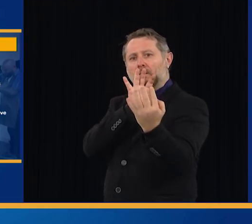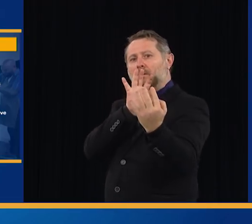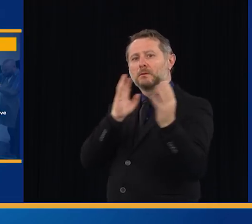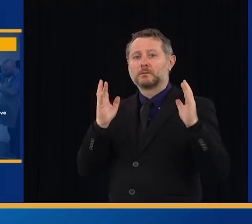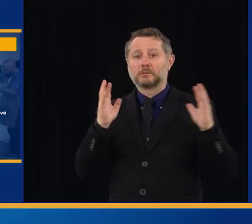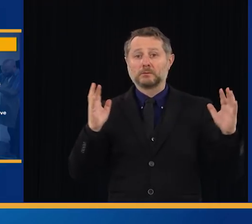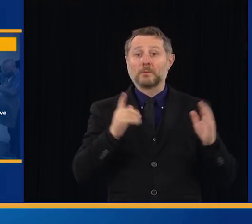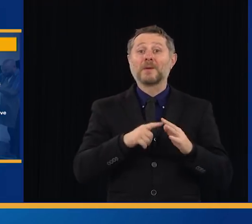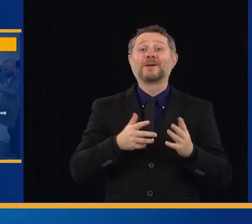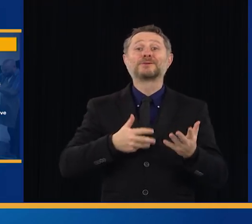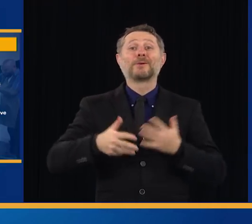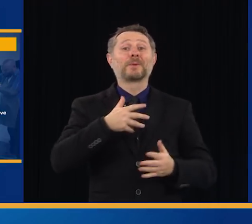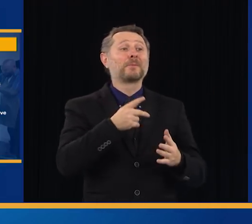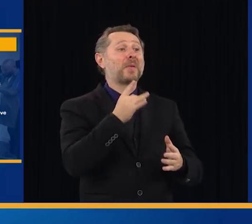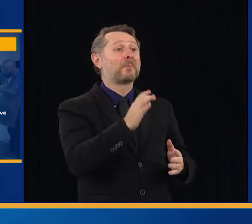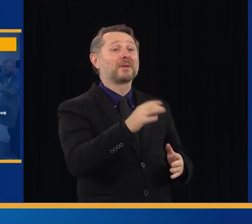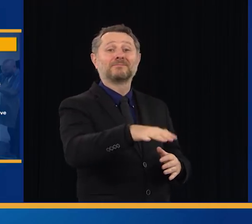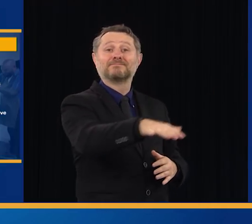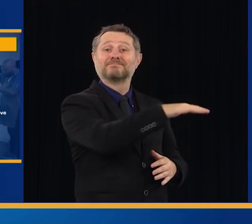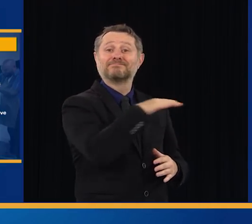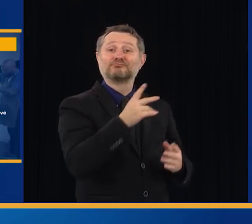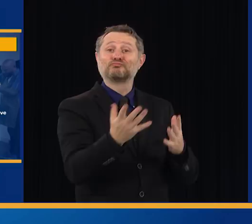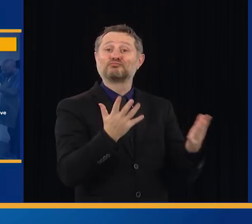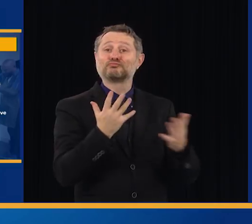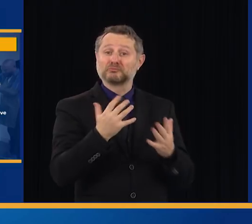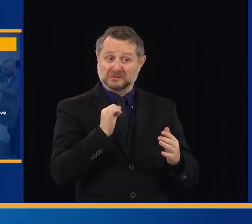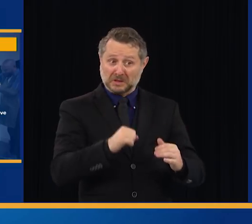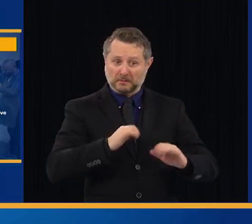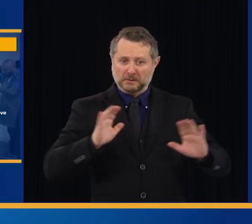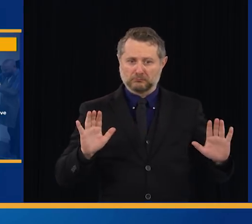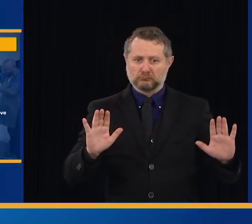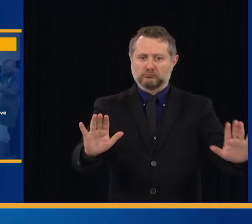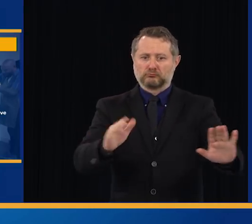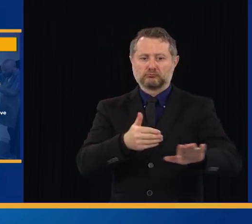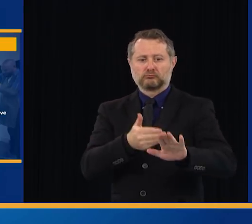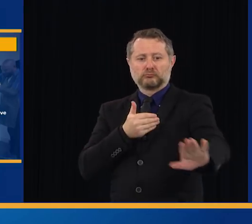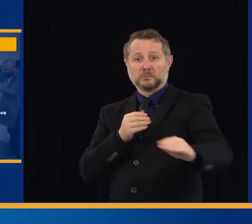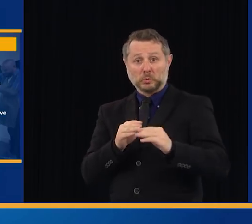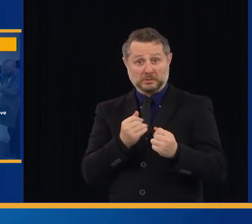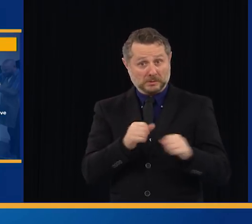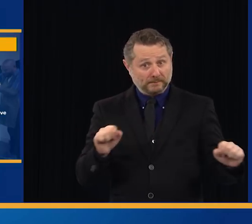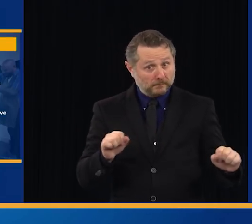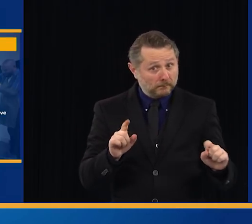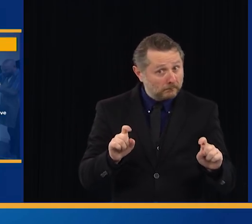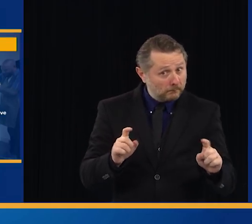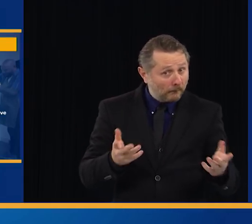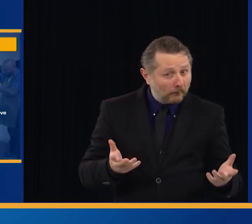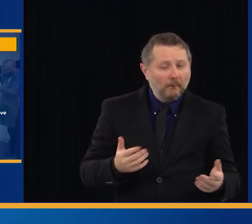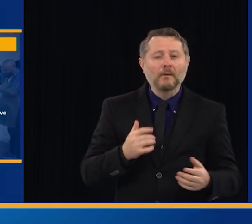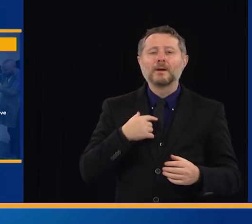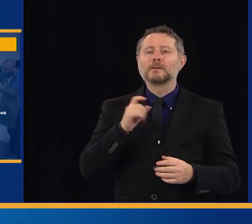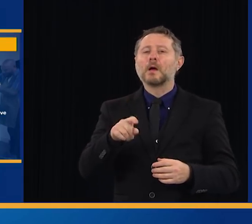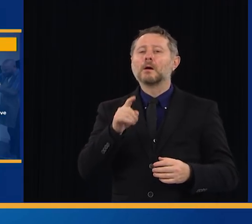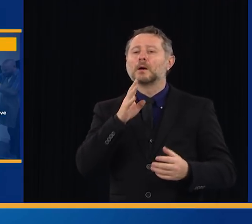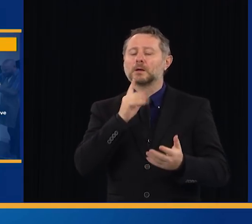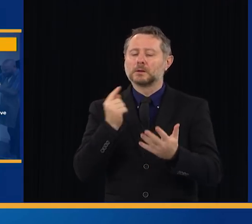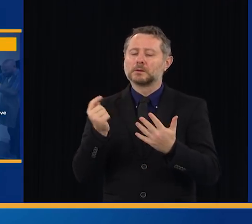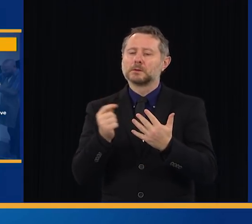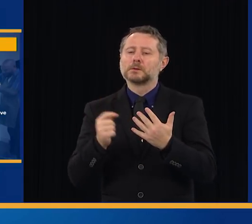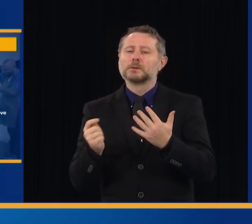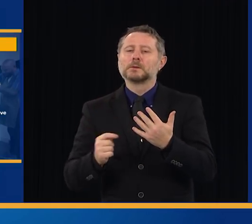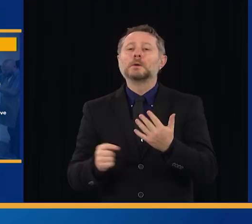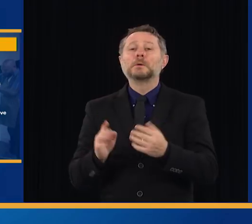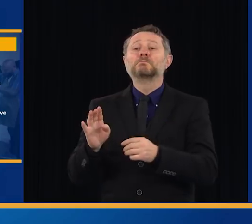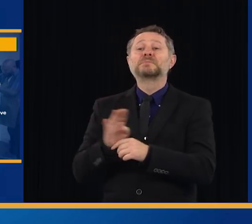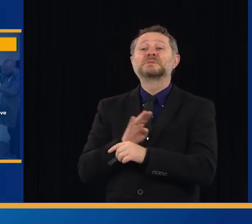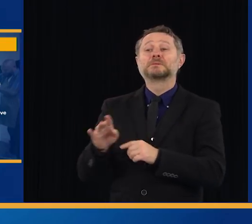in a way that keeps the public safe, right? We're talking about businesses that pose a lower